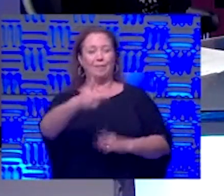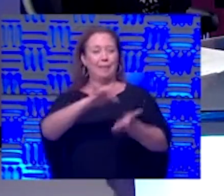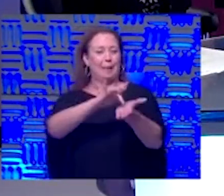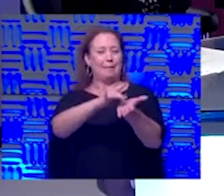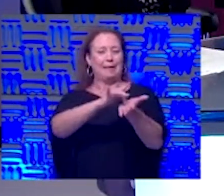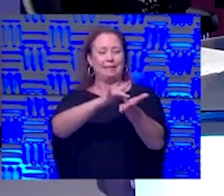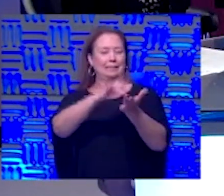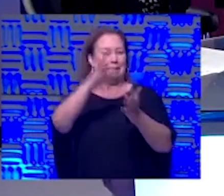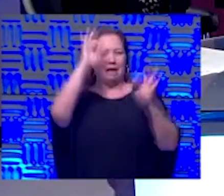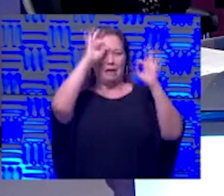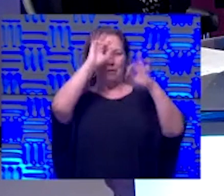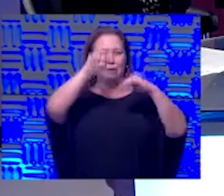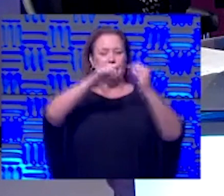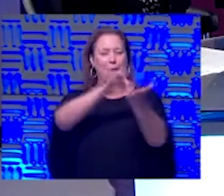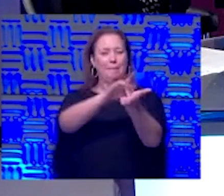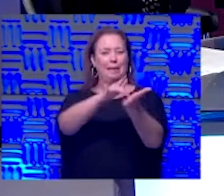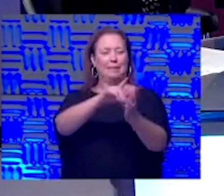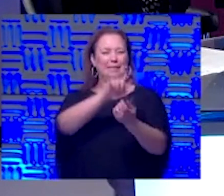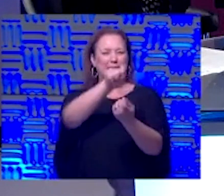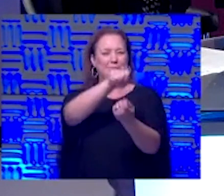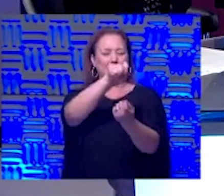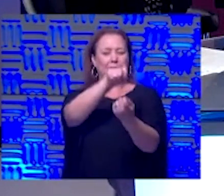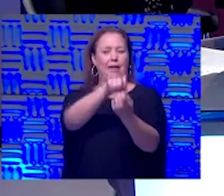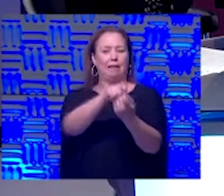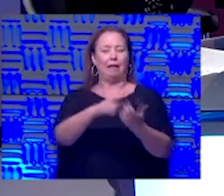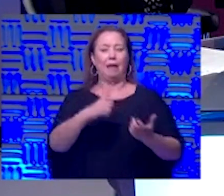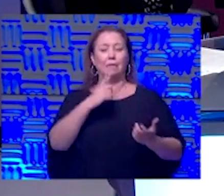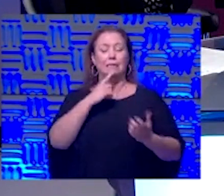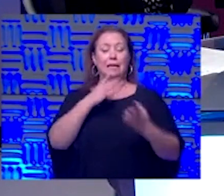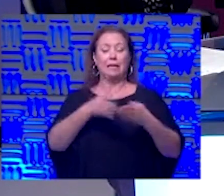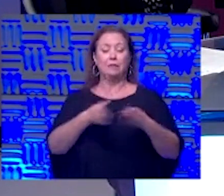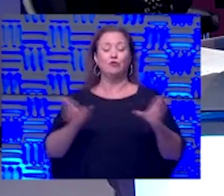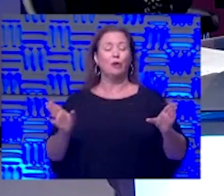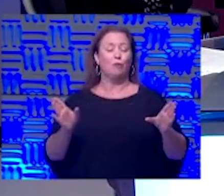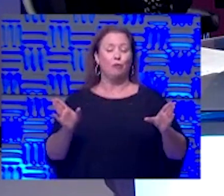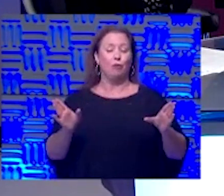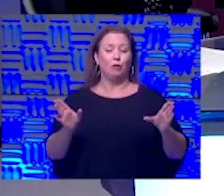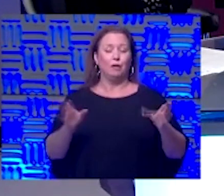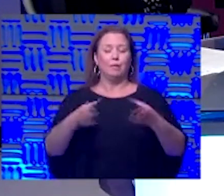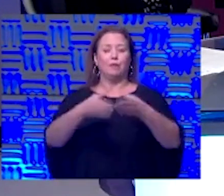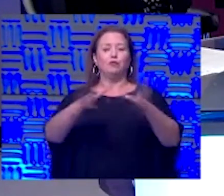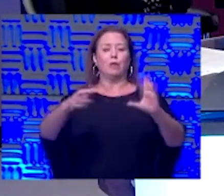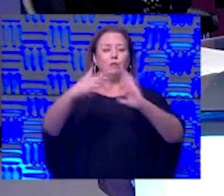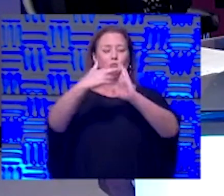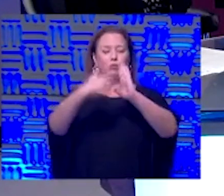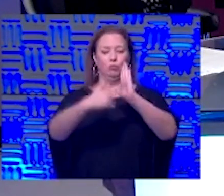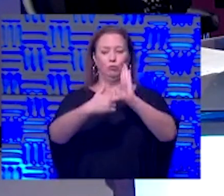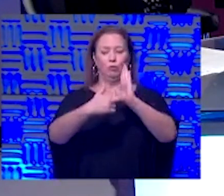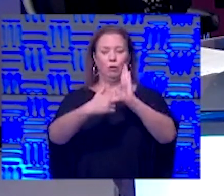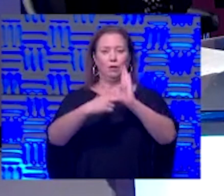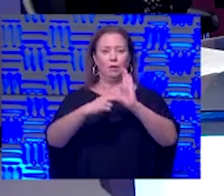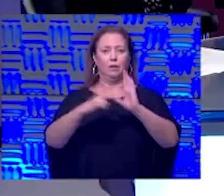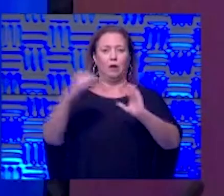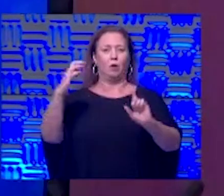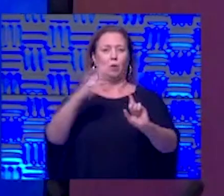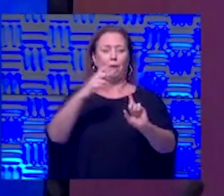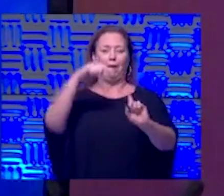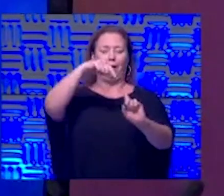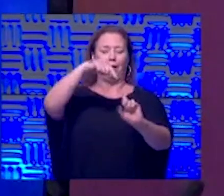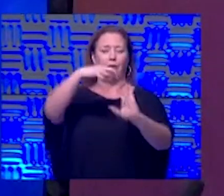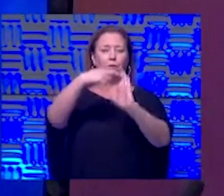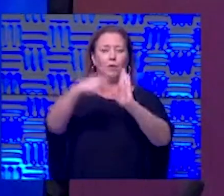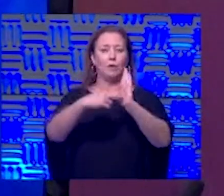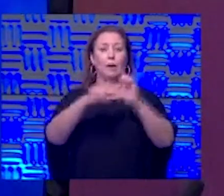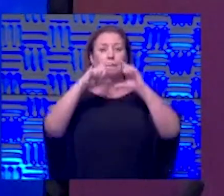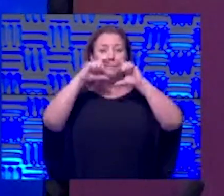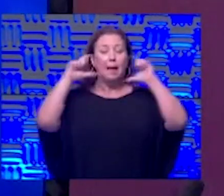medication specifically. I would just say in general, I don't think the general rules, we'll just keep going back to it.